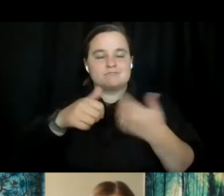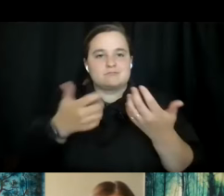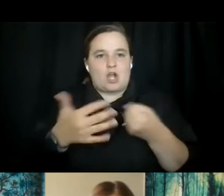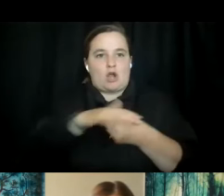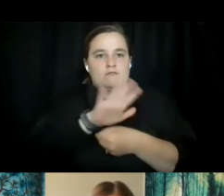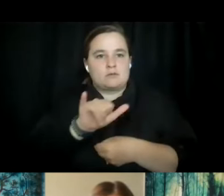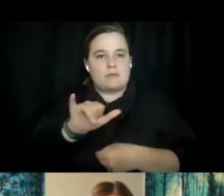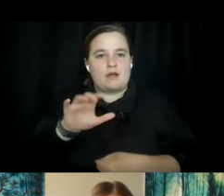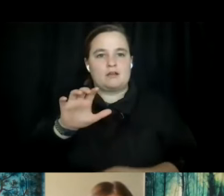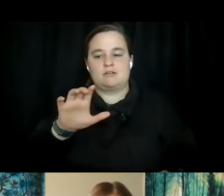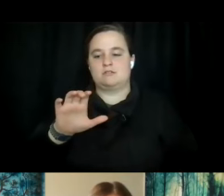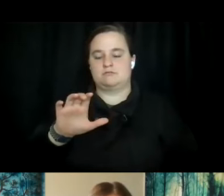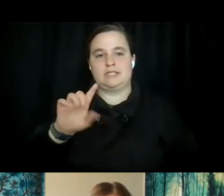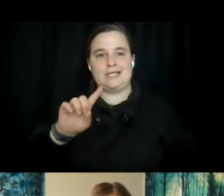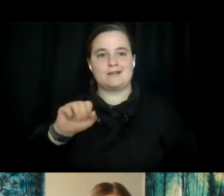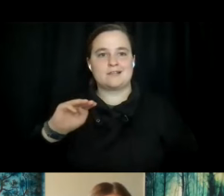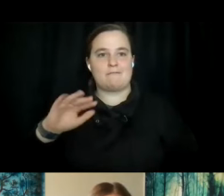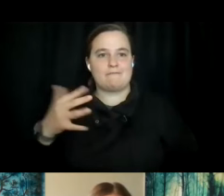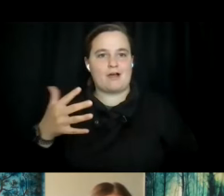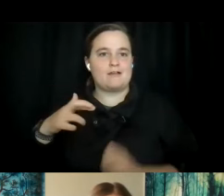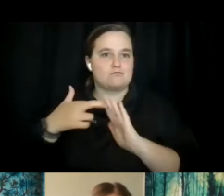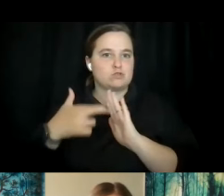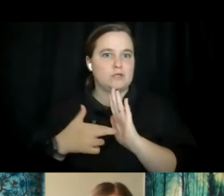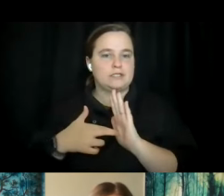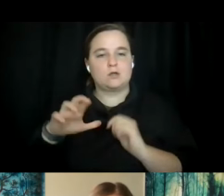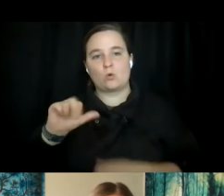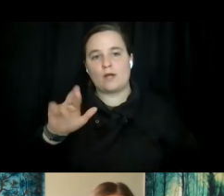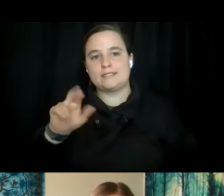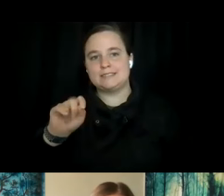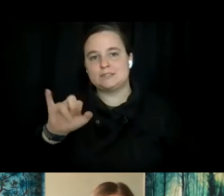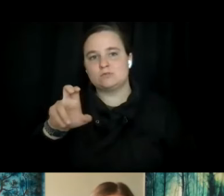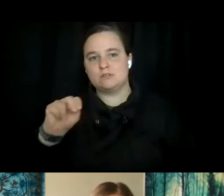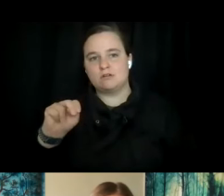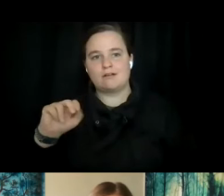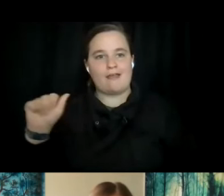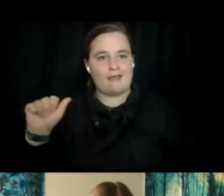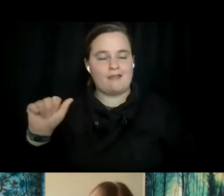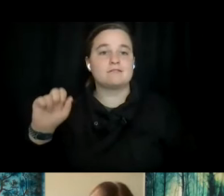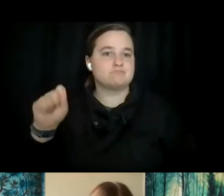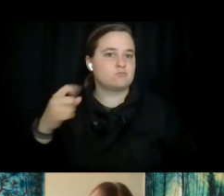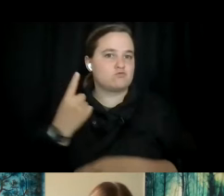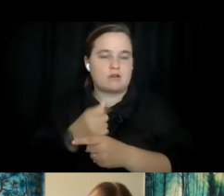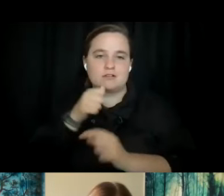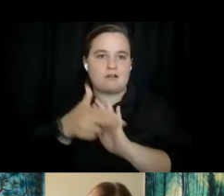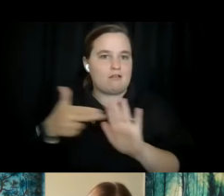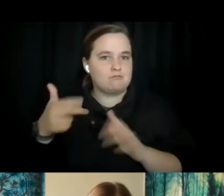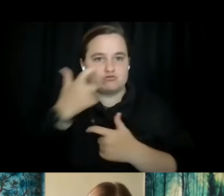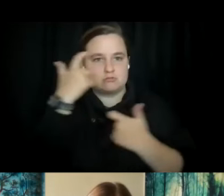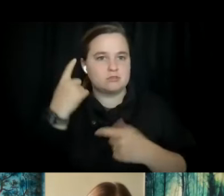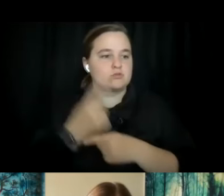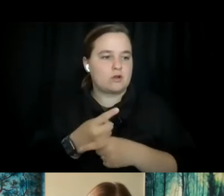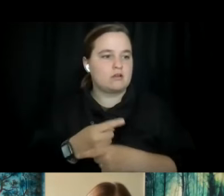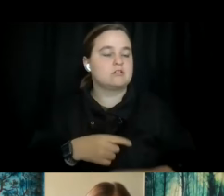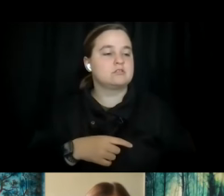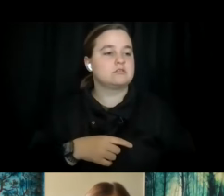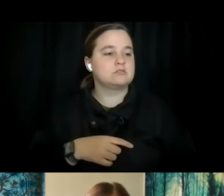A definition of trauma. Yeah, it is traumatic, oftentimes